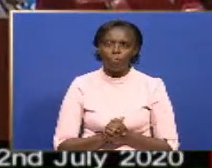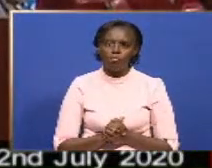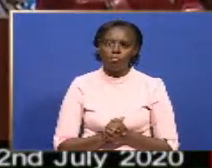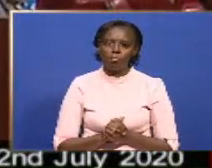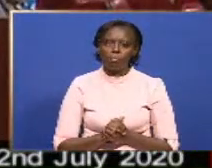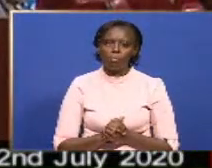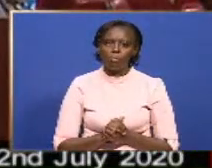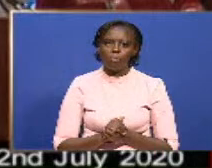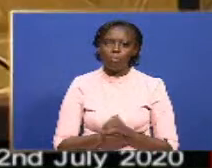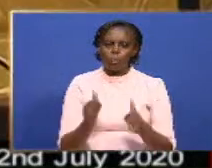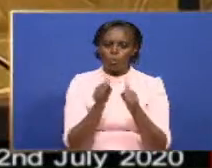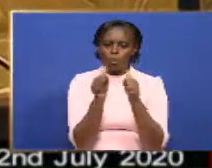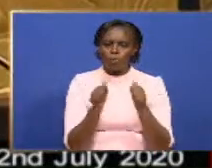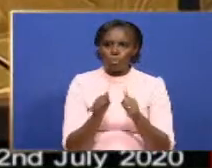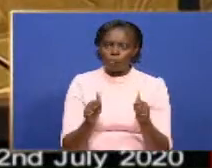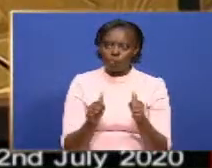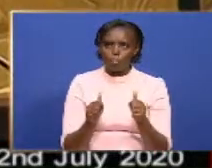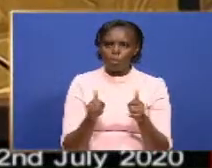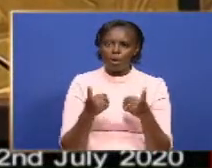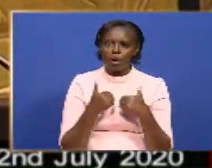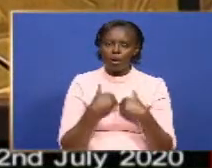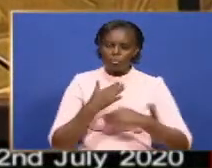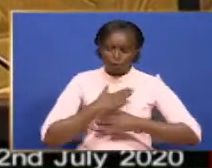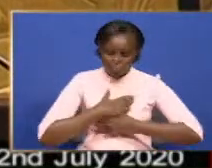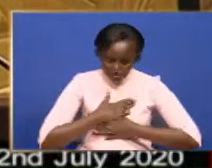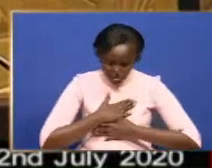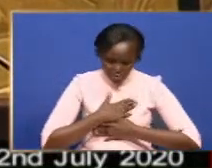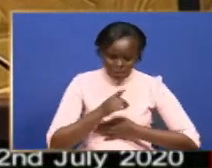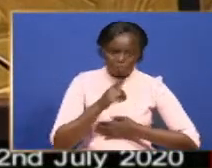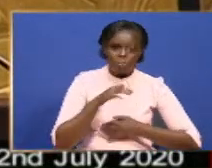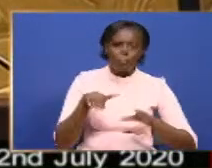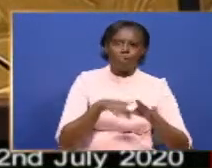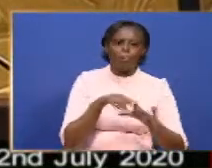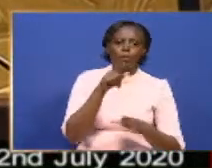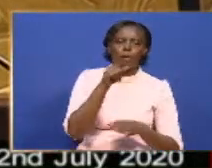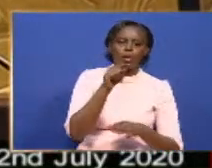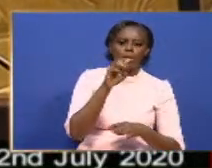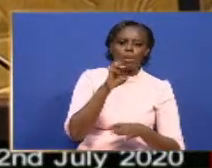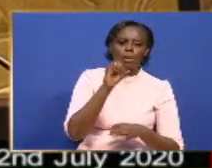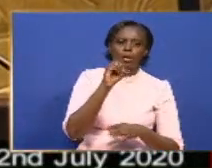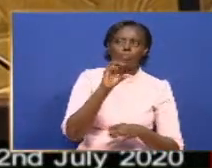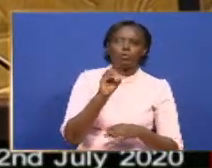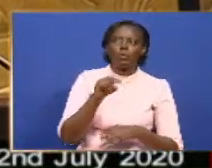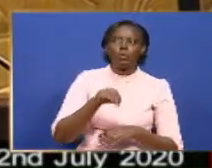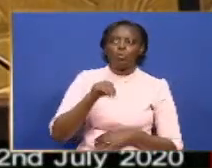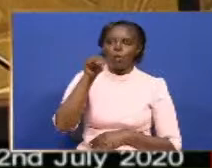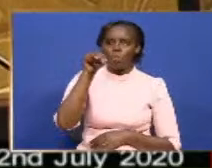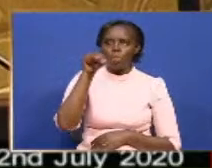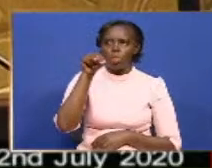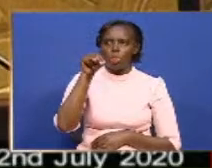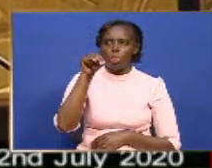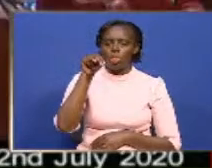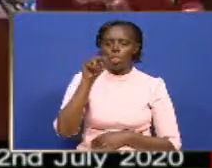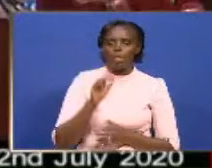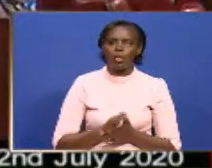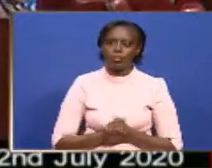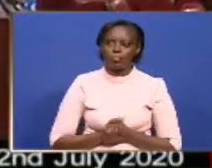Well said. Let's have the member for Tesson North, Honorable Kaunya Oku.